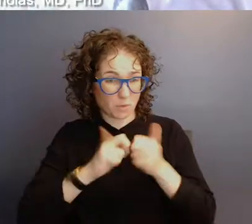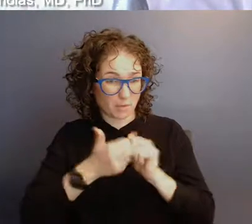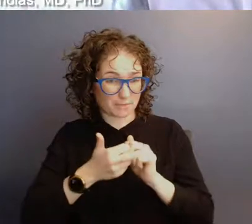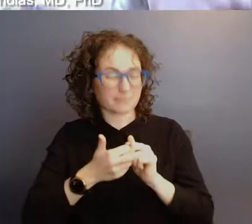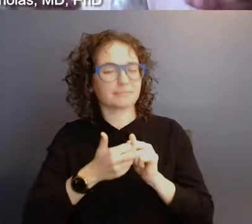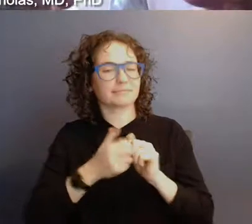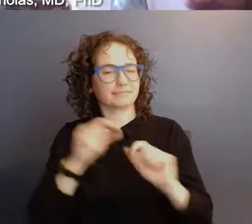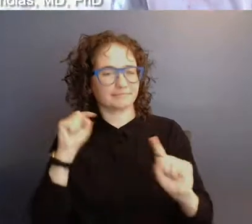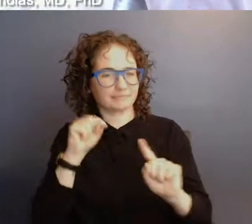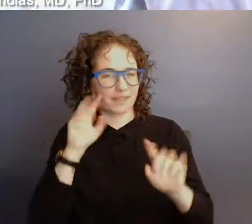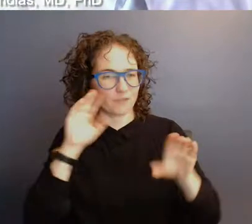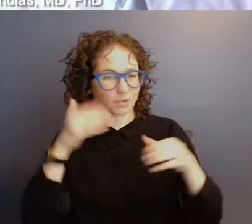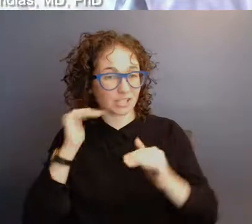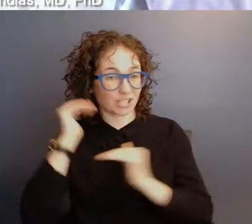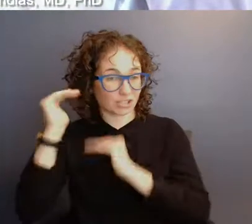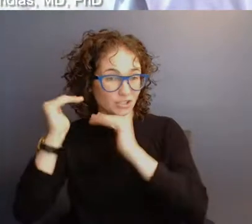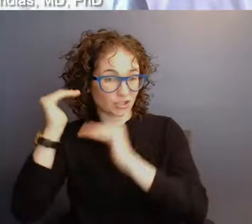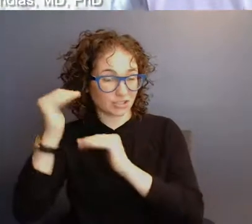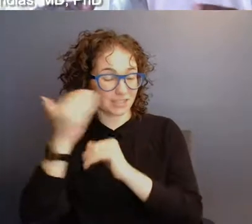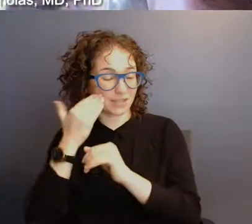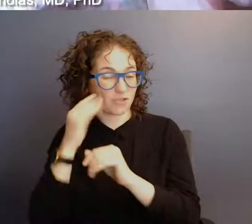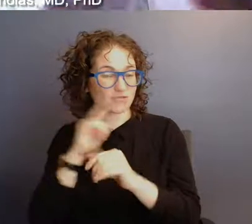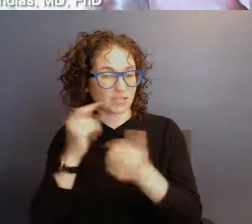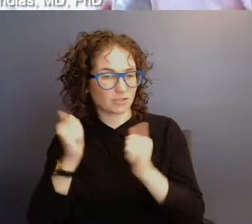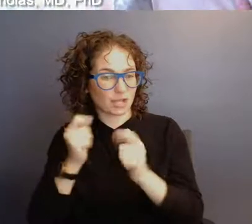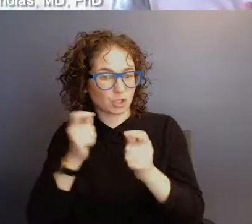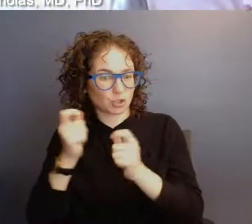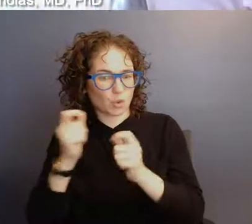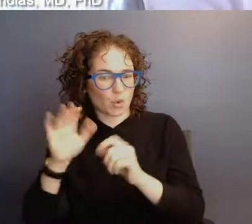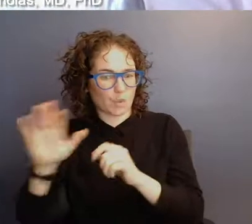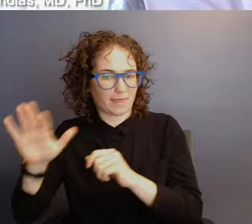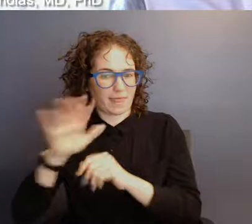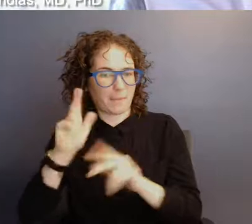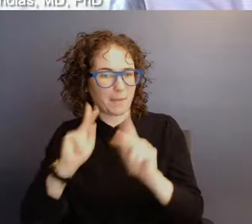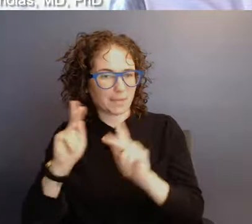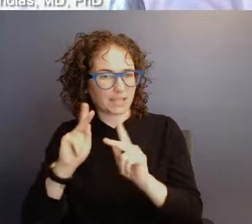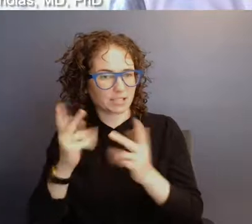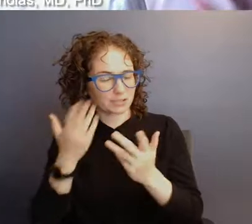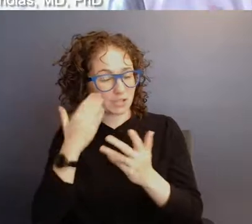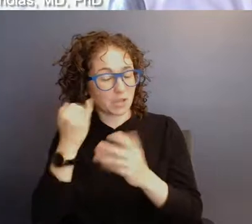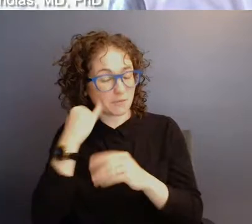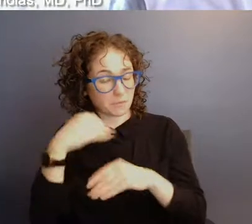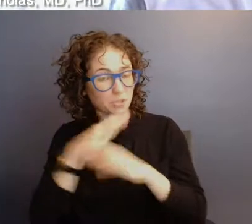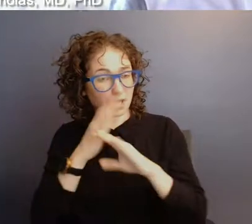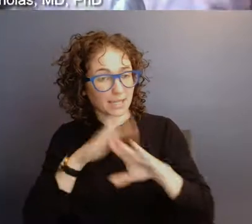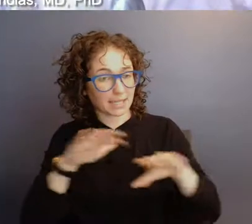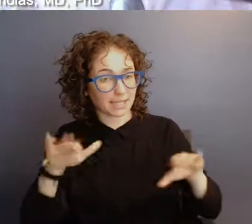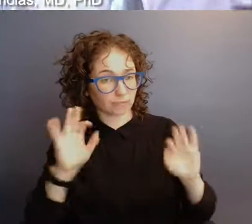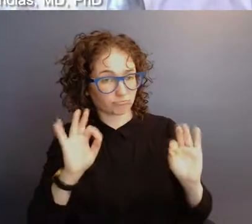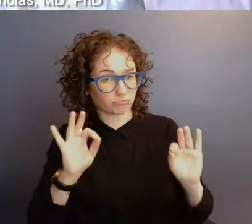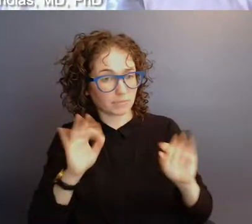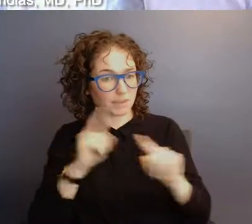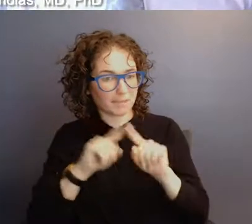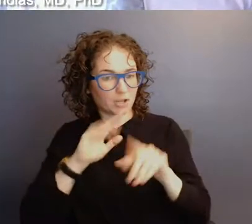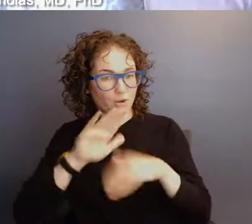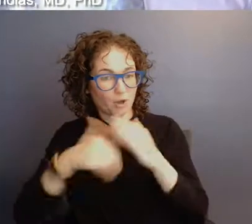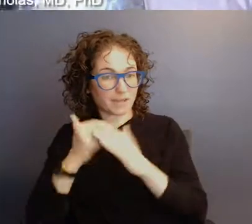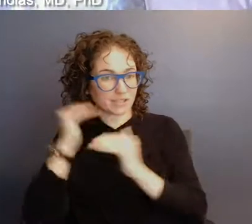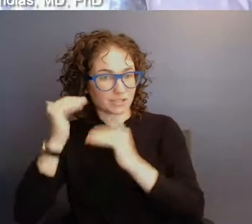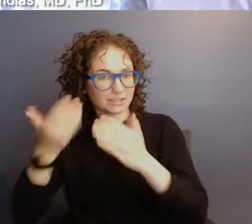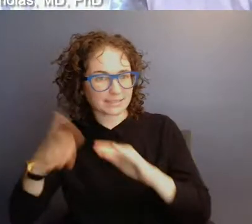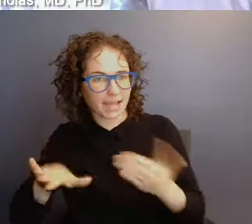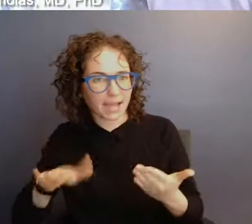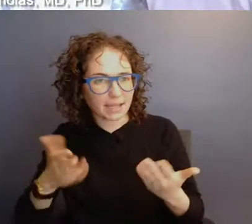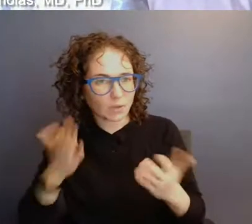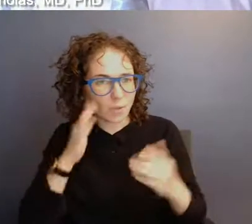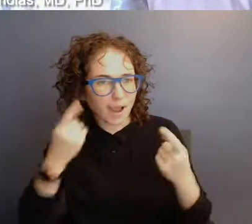on our adults and get our adults under control. Because even if we protect our kids, but all the adults die, what happens? How does